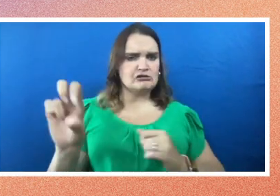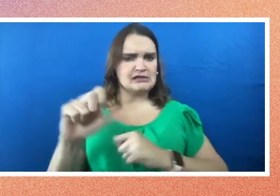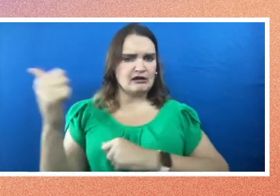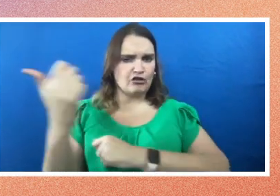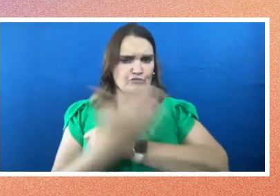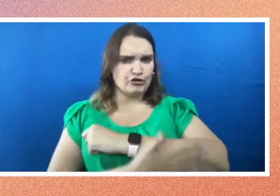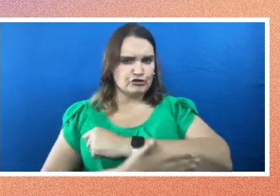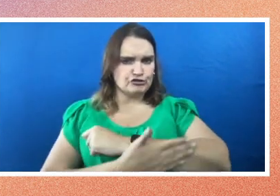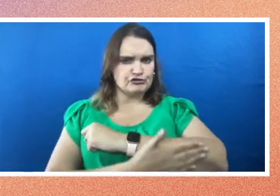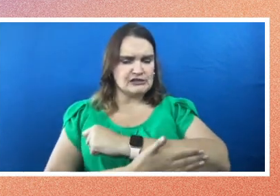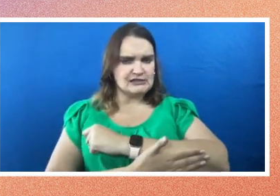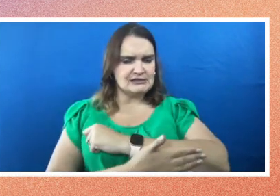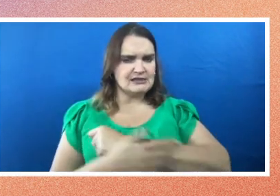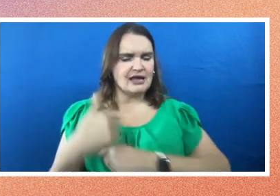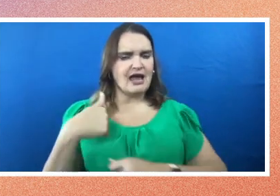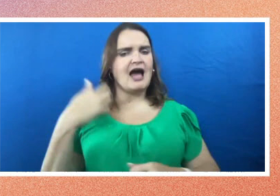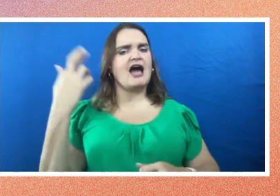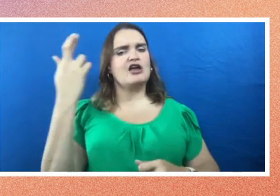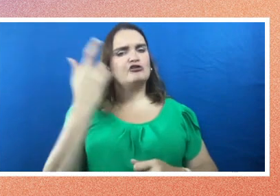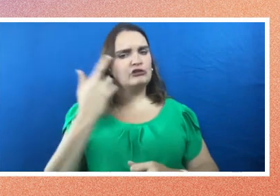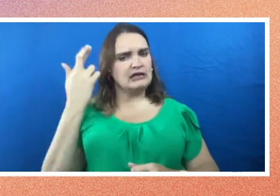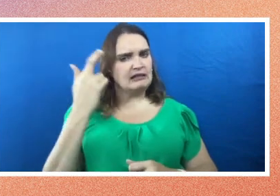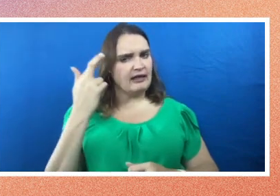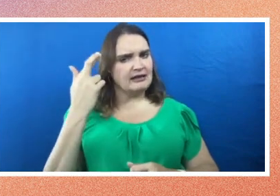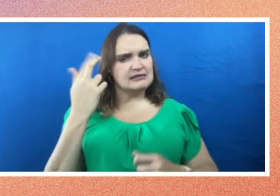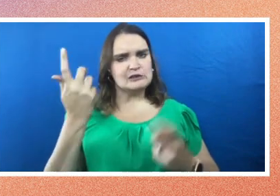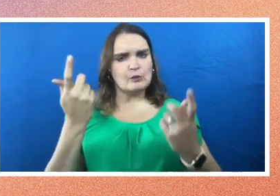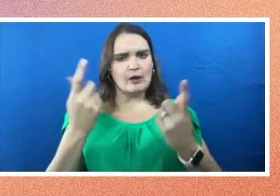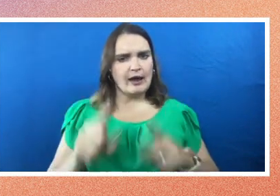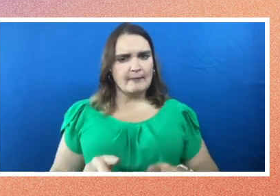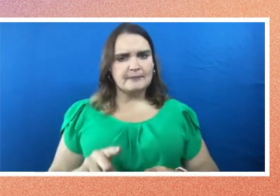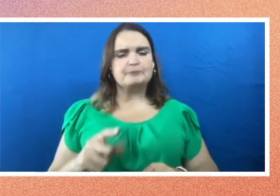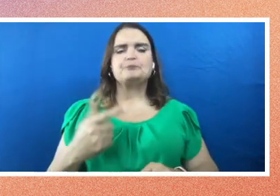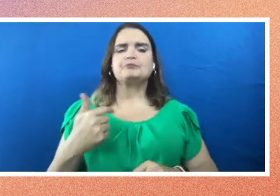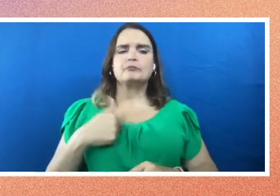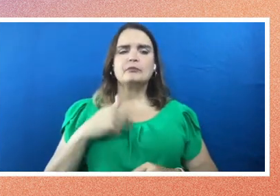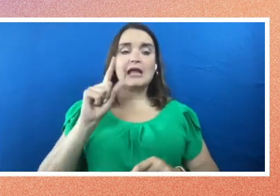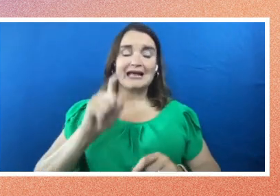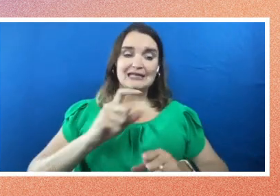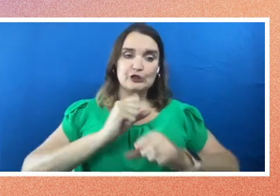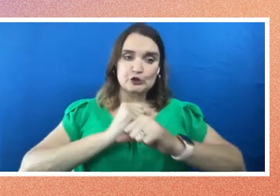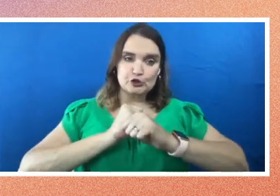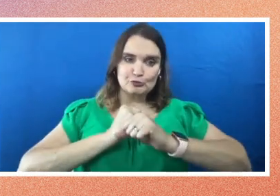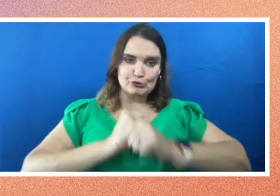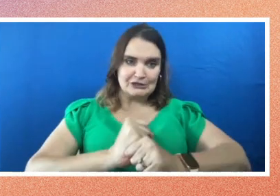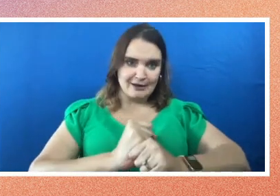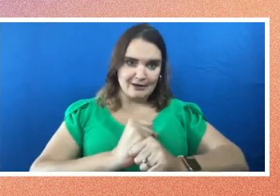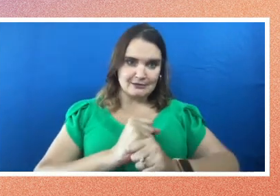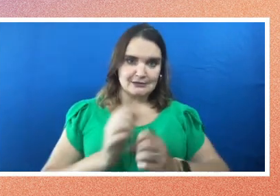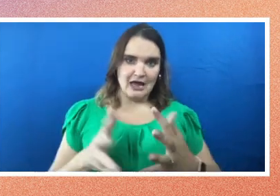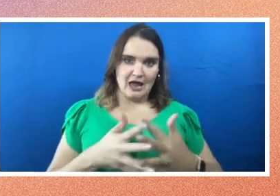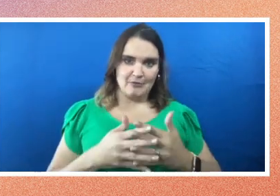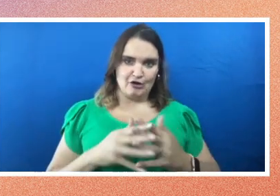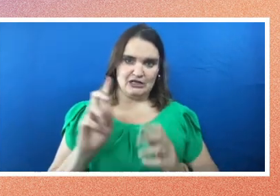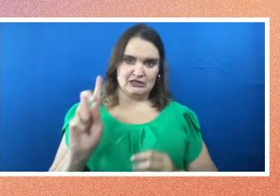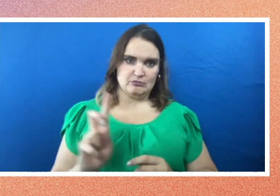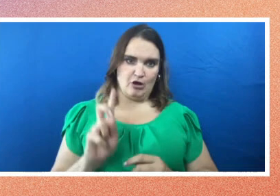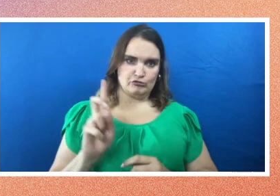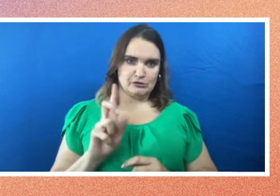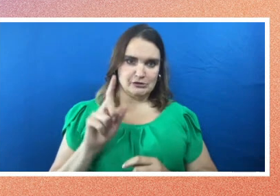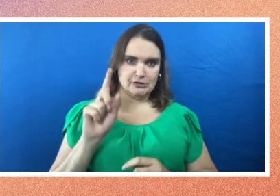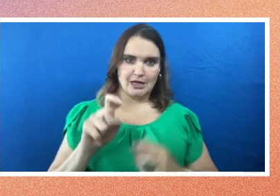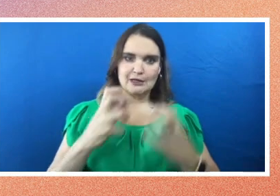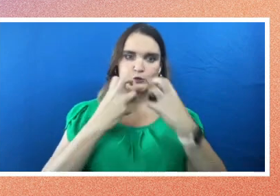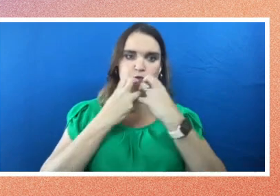I realized after some time that I needed to protect American democracy at home. Like